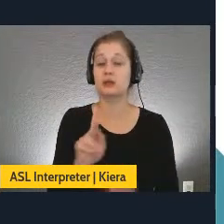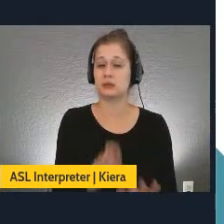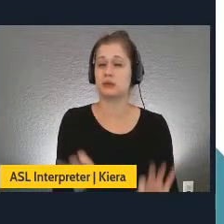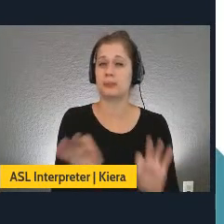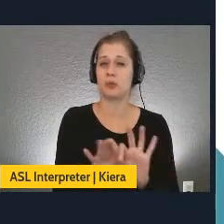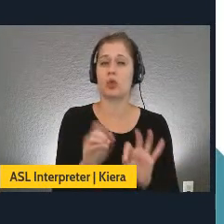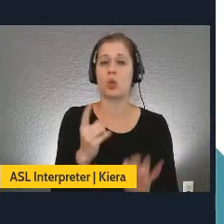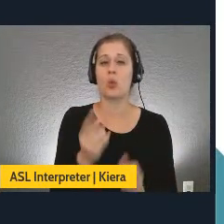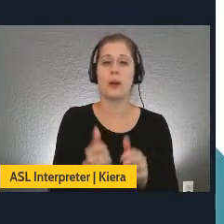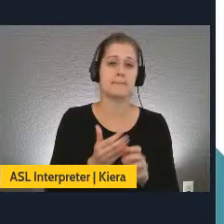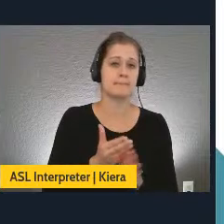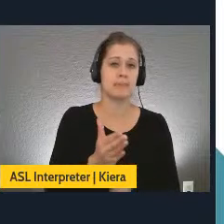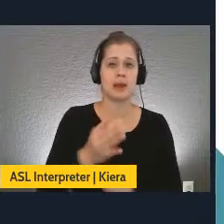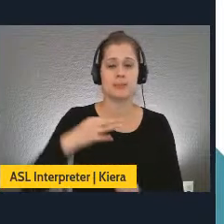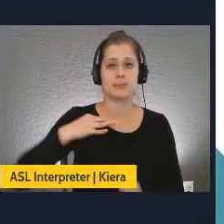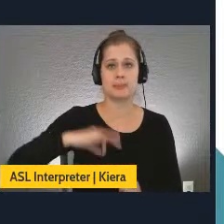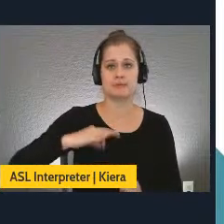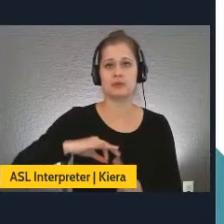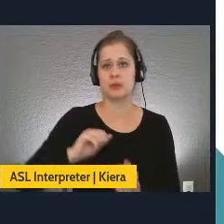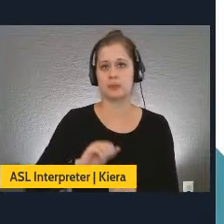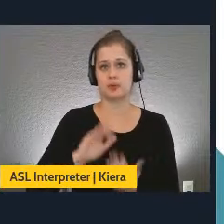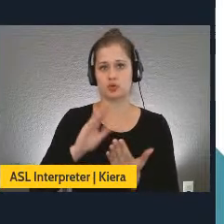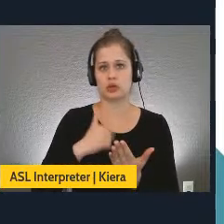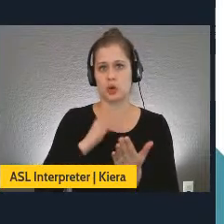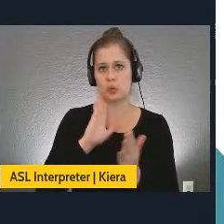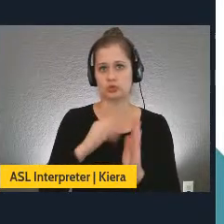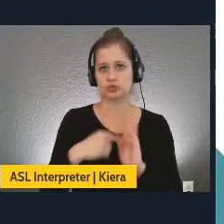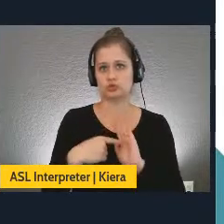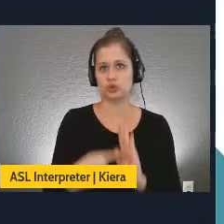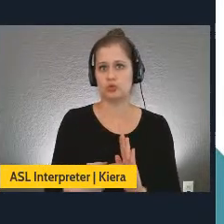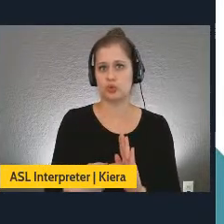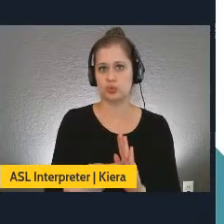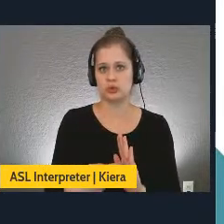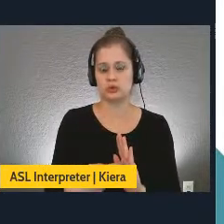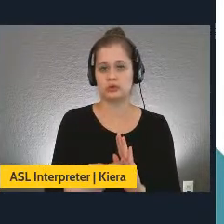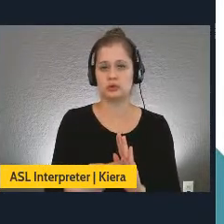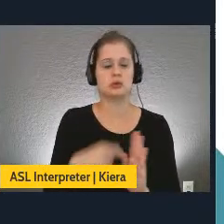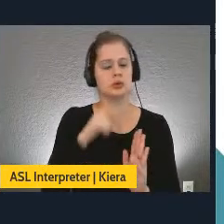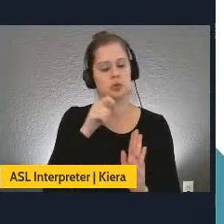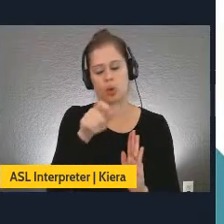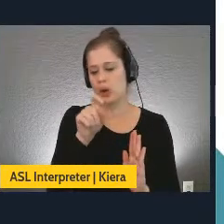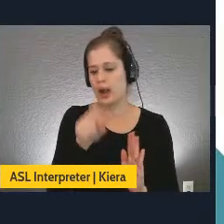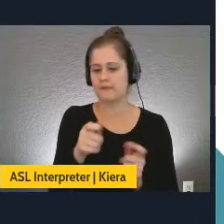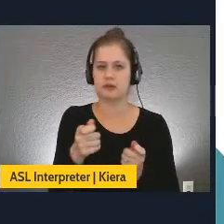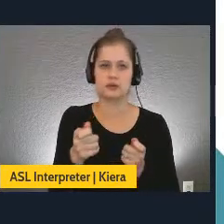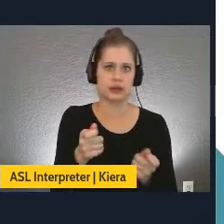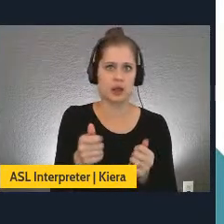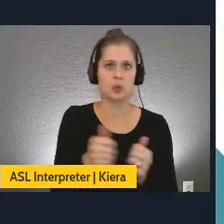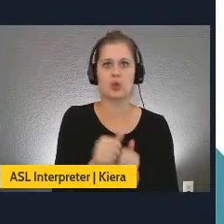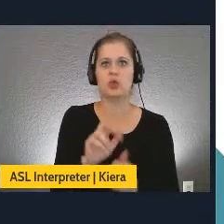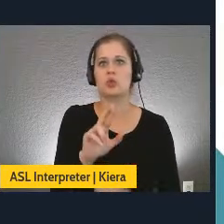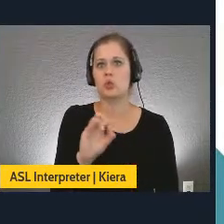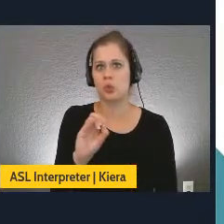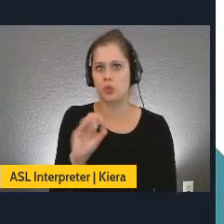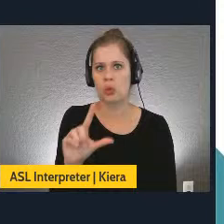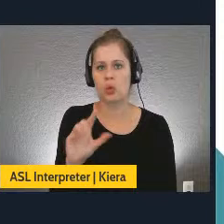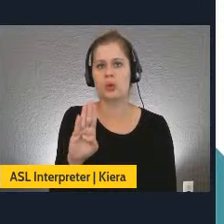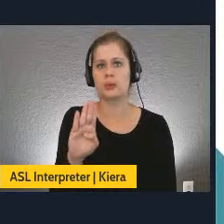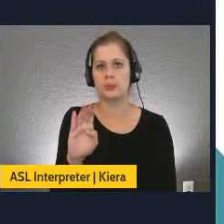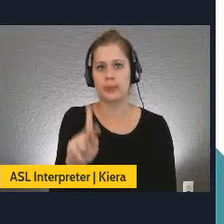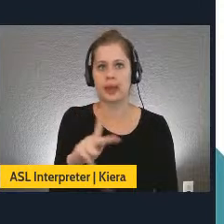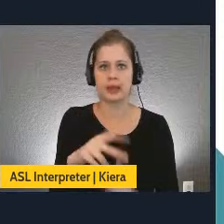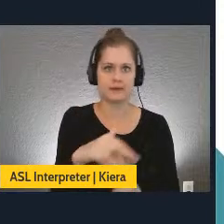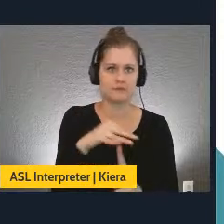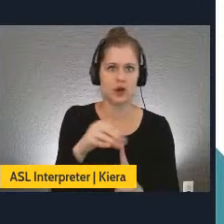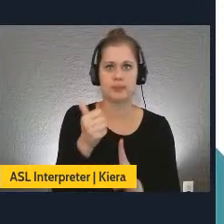main benefits of the approach I'm going to show you. So you don't have to deal with rolling back an environment manually.